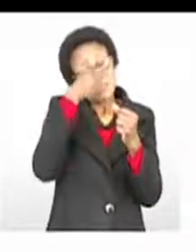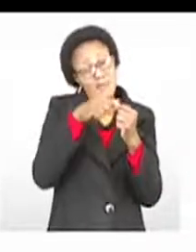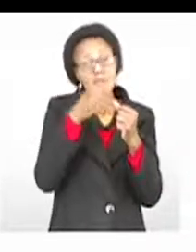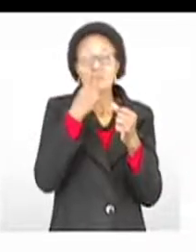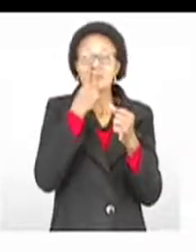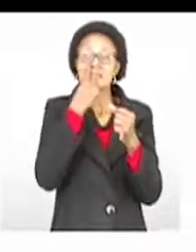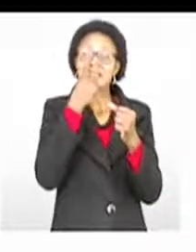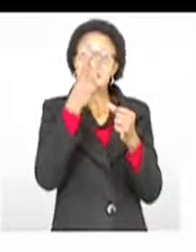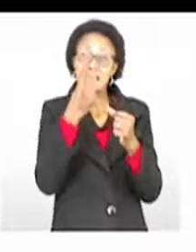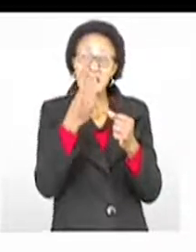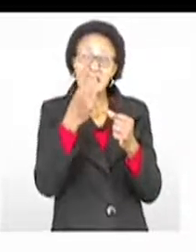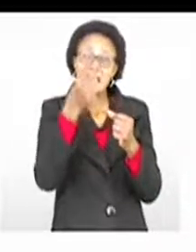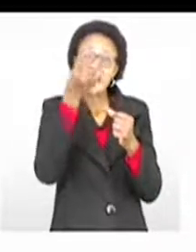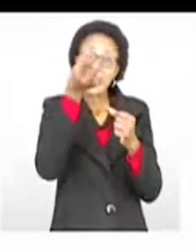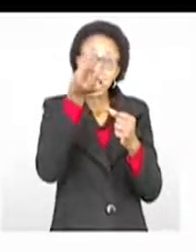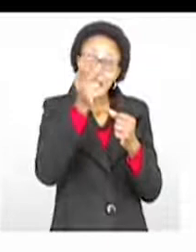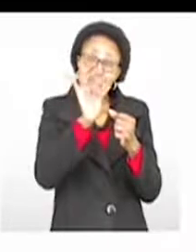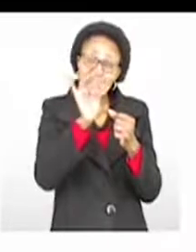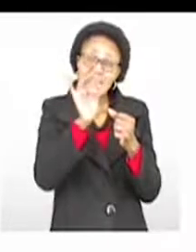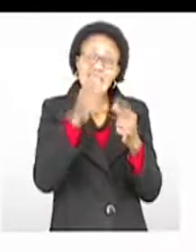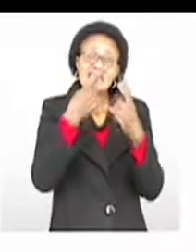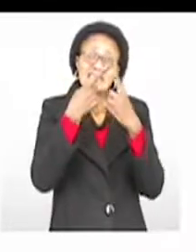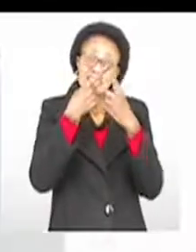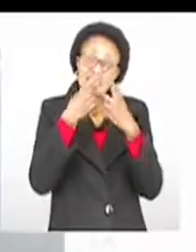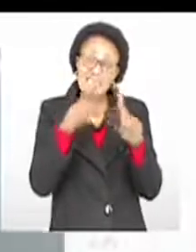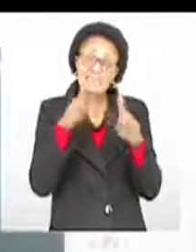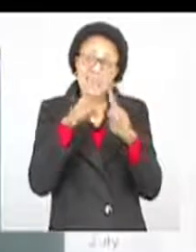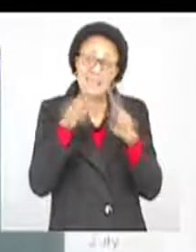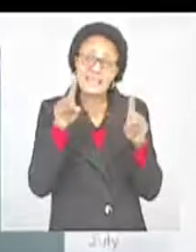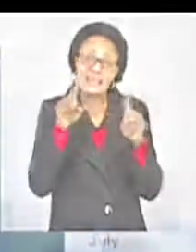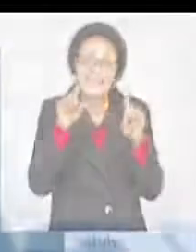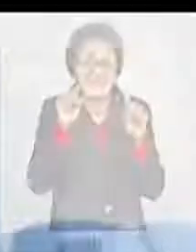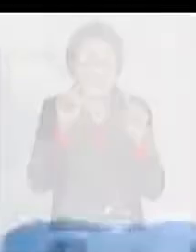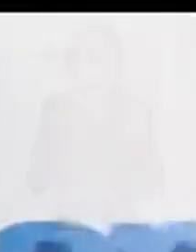things in the picture. Enjoy yourselves.